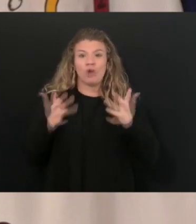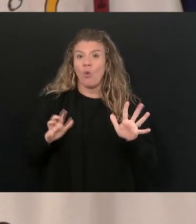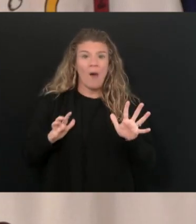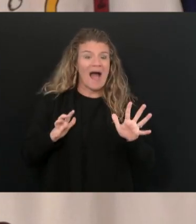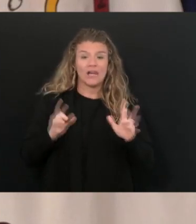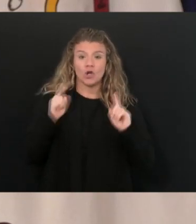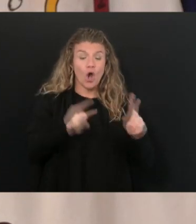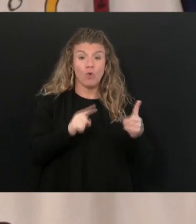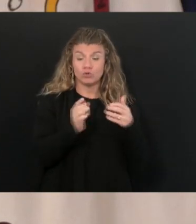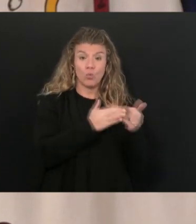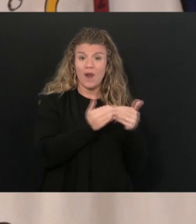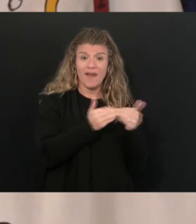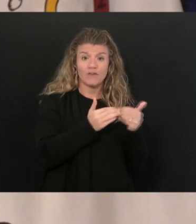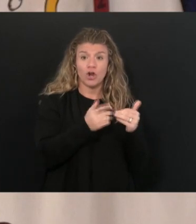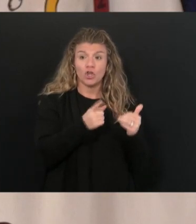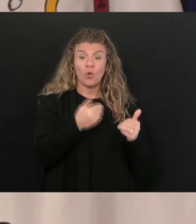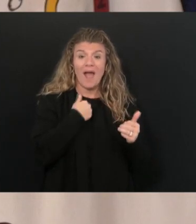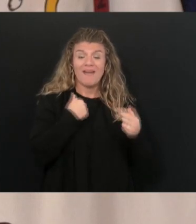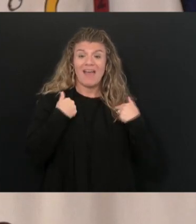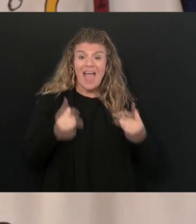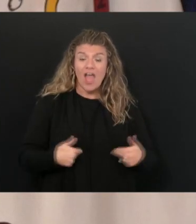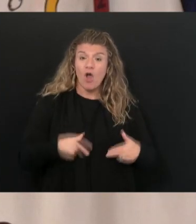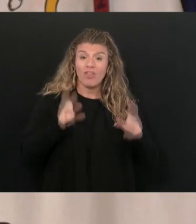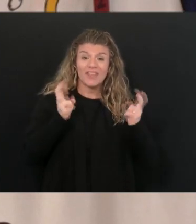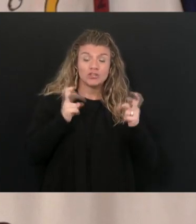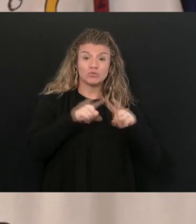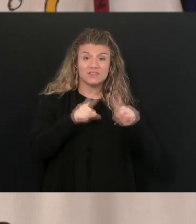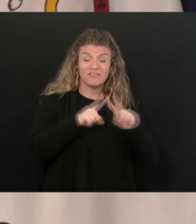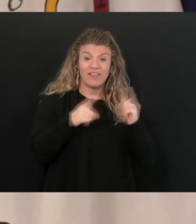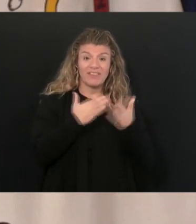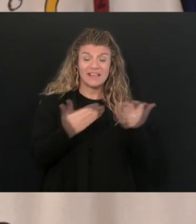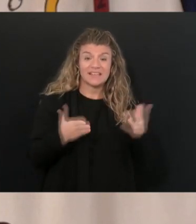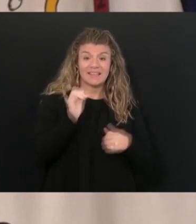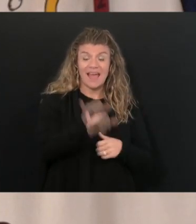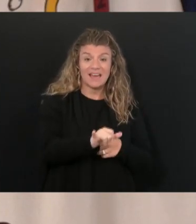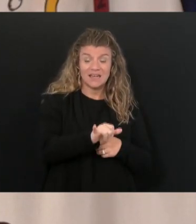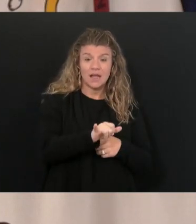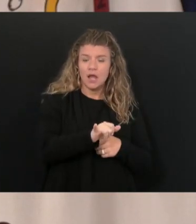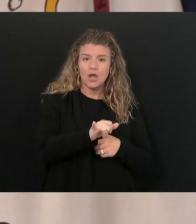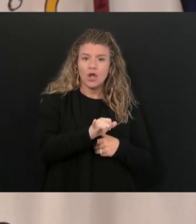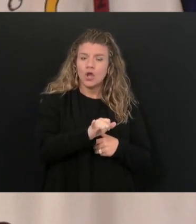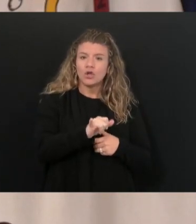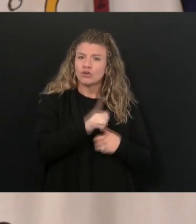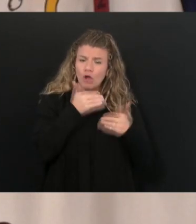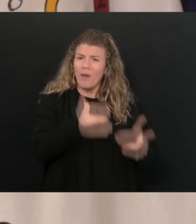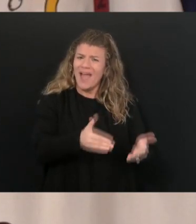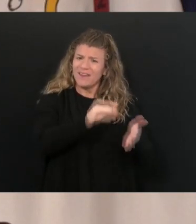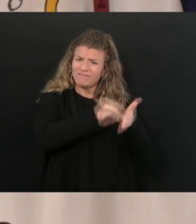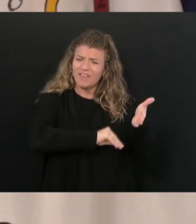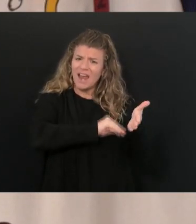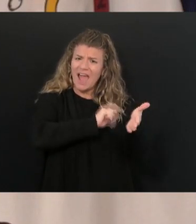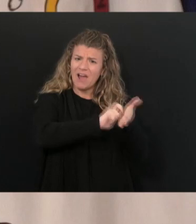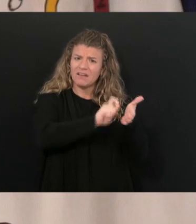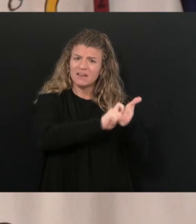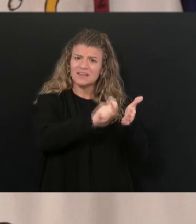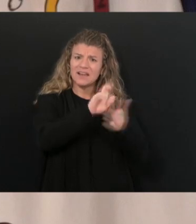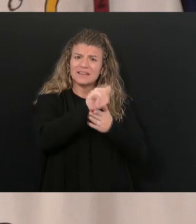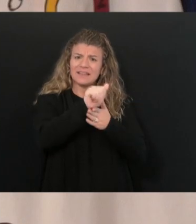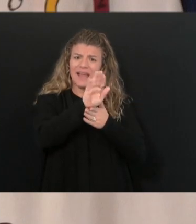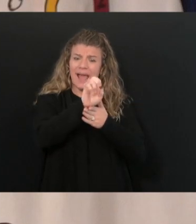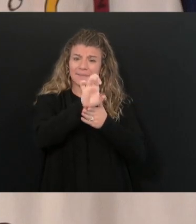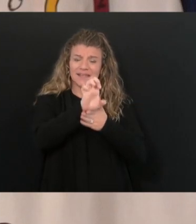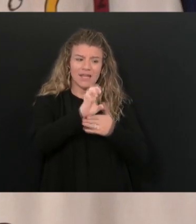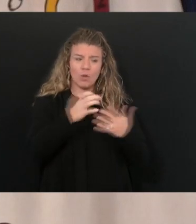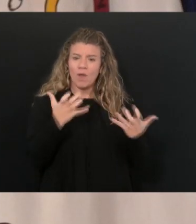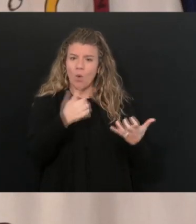whatever it may be, you know, or have health issues or whatever like that, you know, do the absentee balloting, because we want everybody to vote. That's